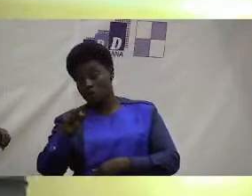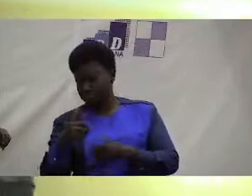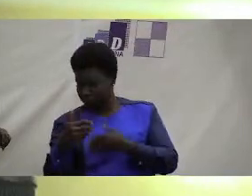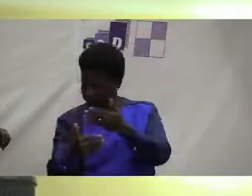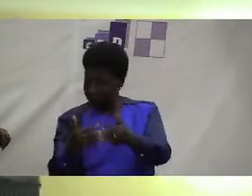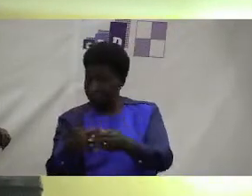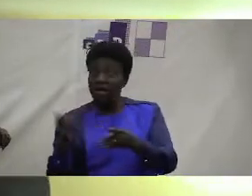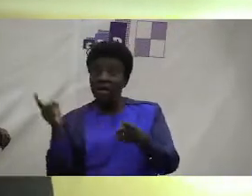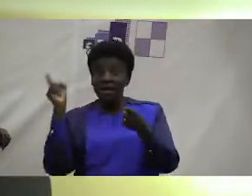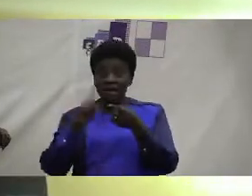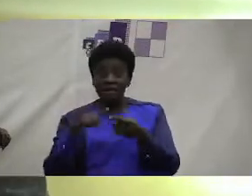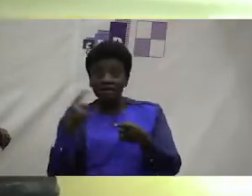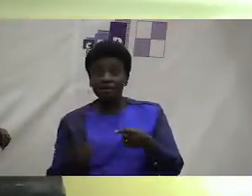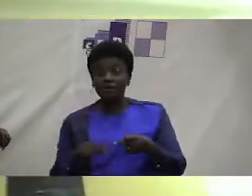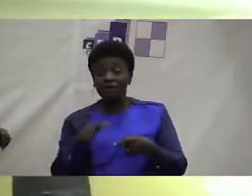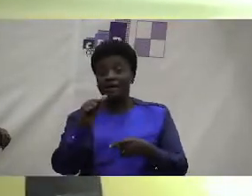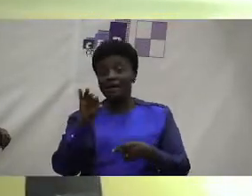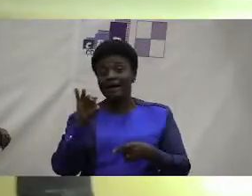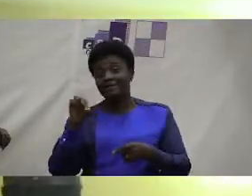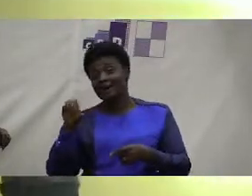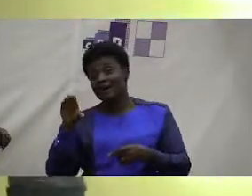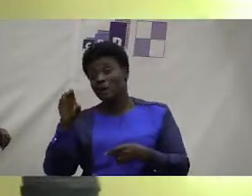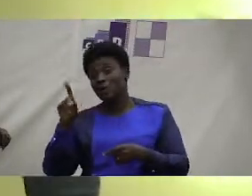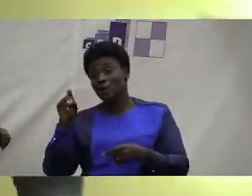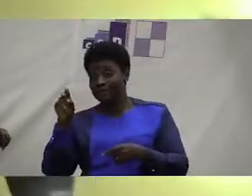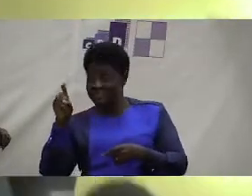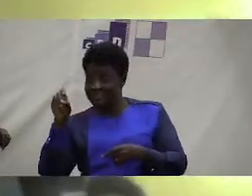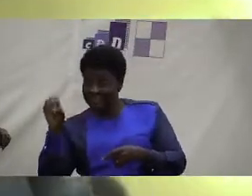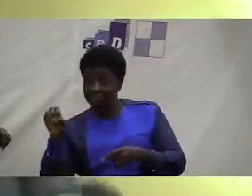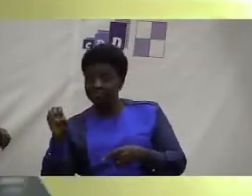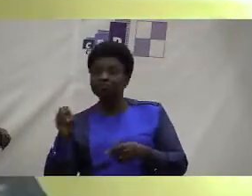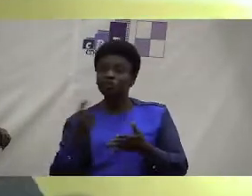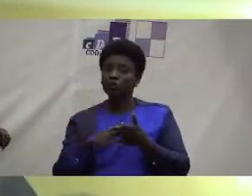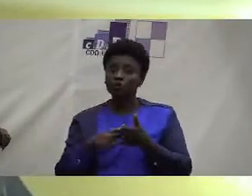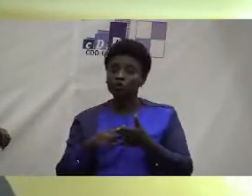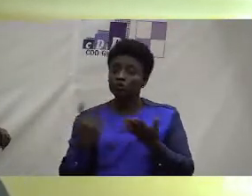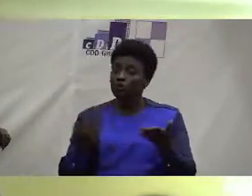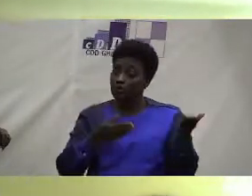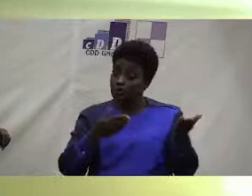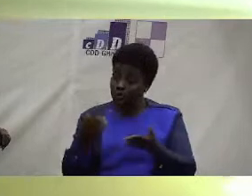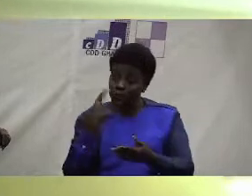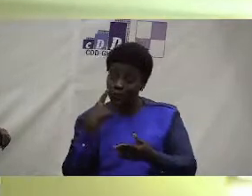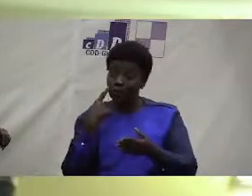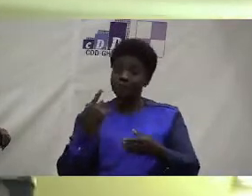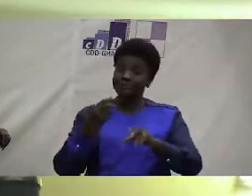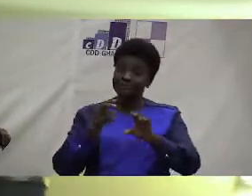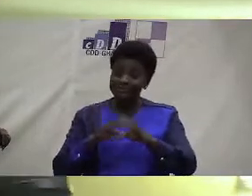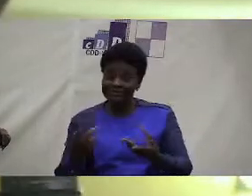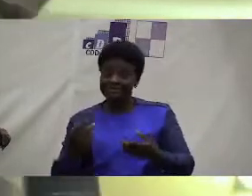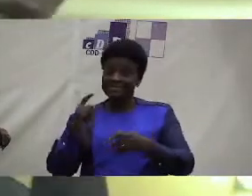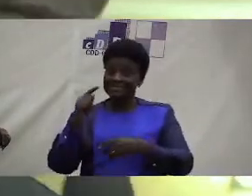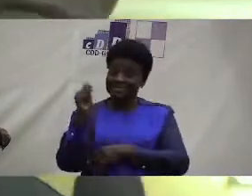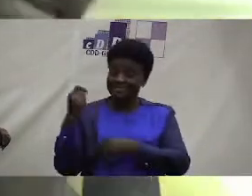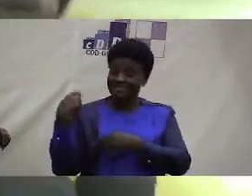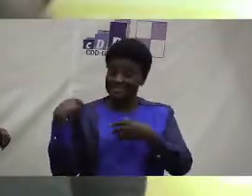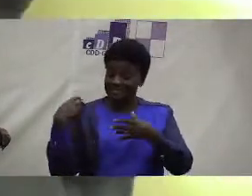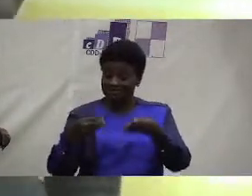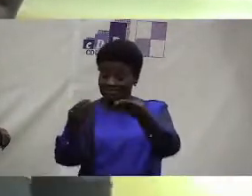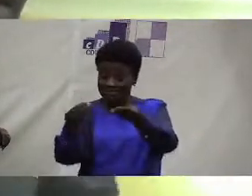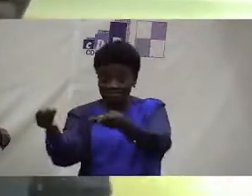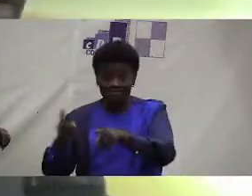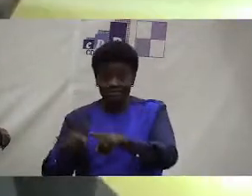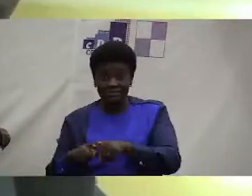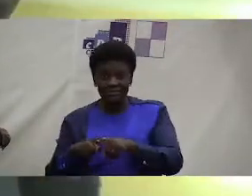forcefully removed, and we all saw him sitting in the chair with his T-shirt and all of that. And then swiftly,